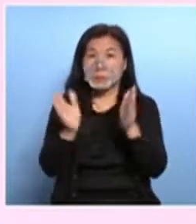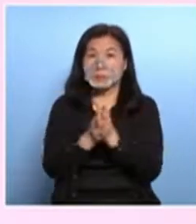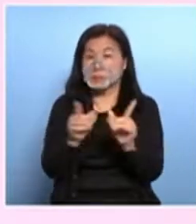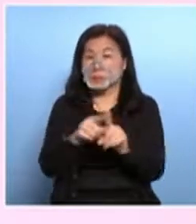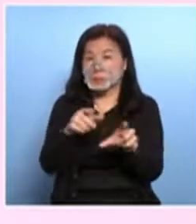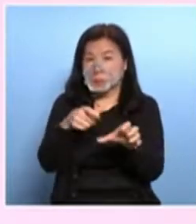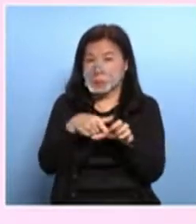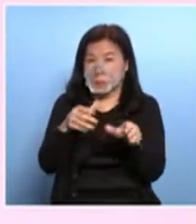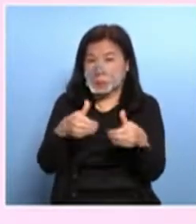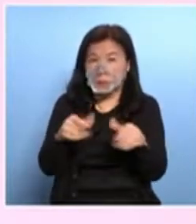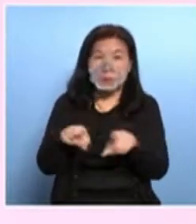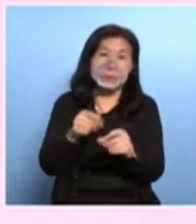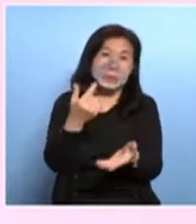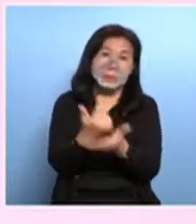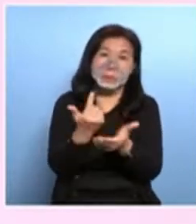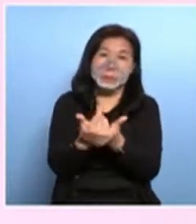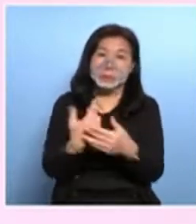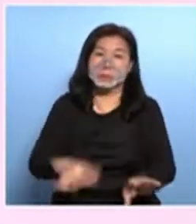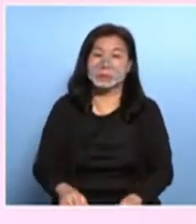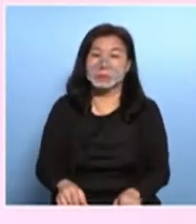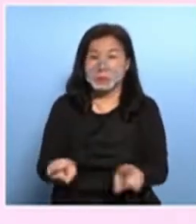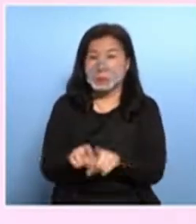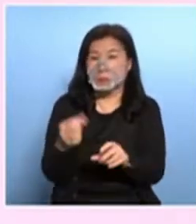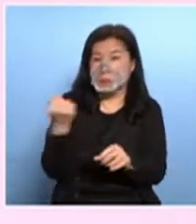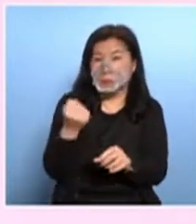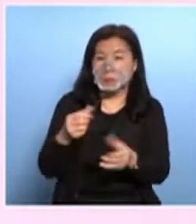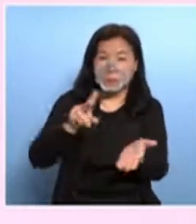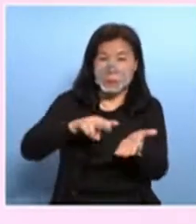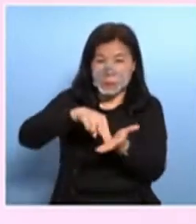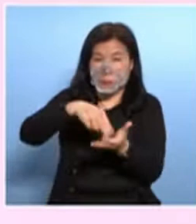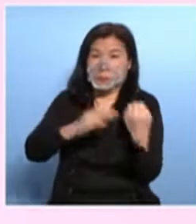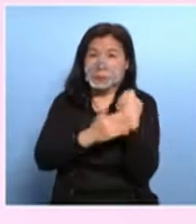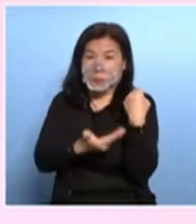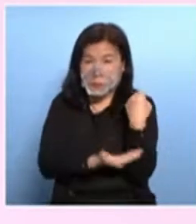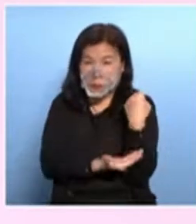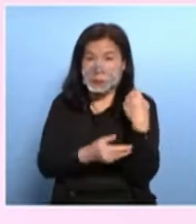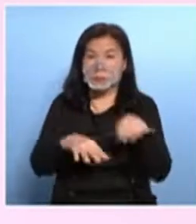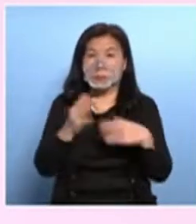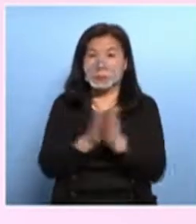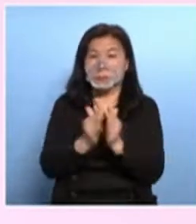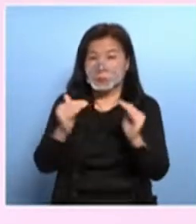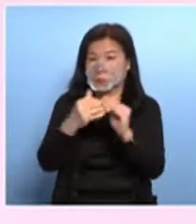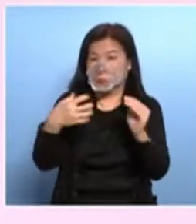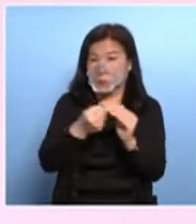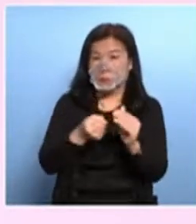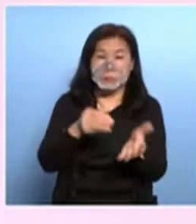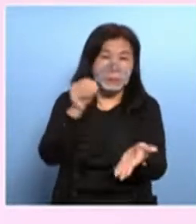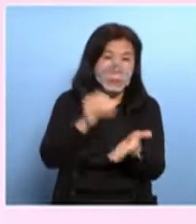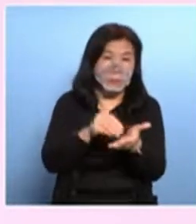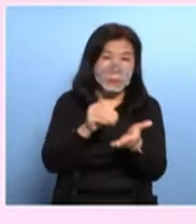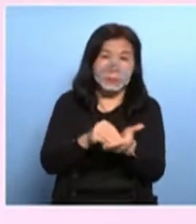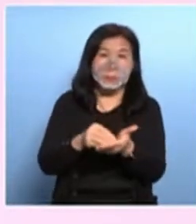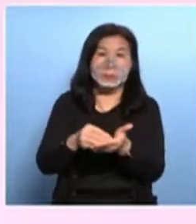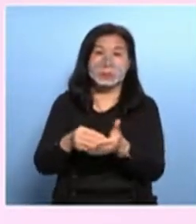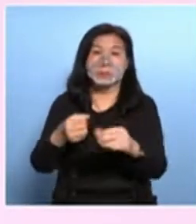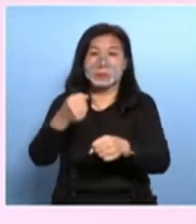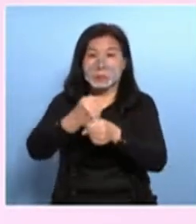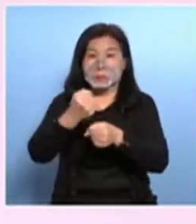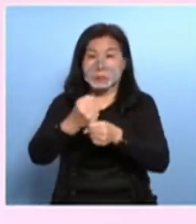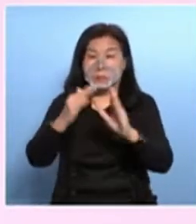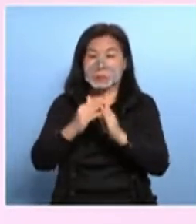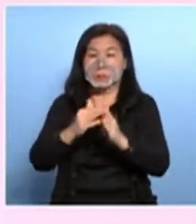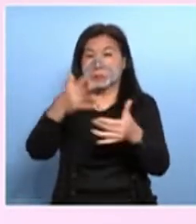into account or into consideration that rental payment constitutes a major part of the operating expenses